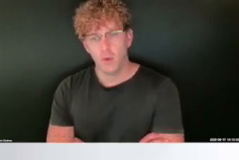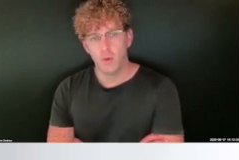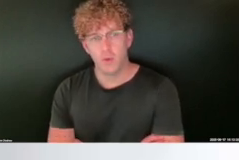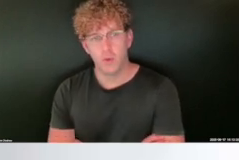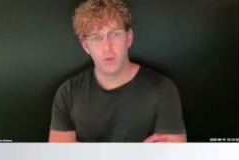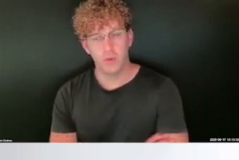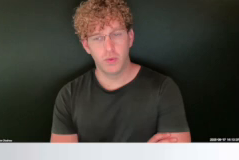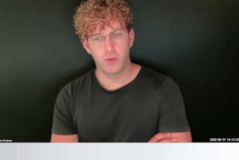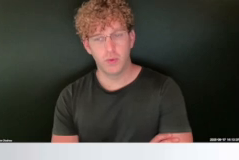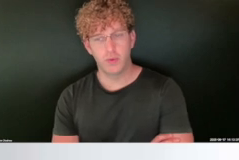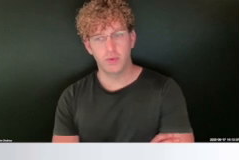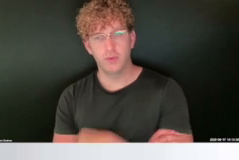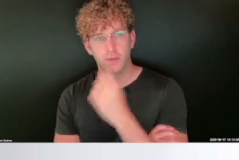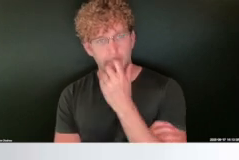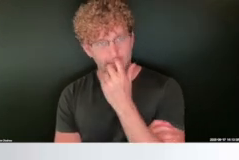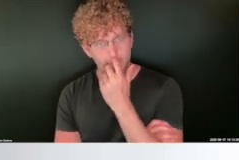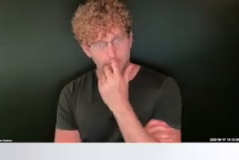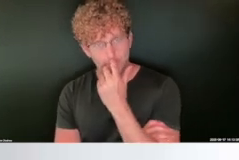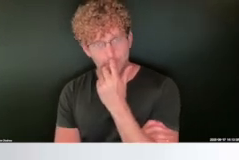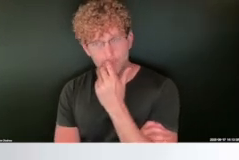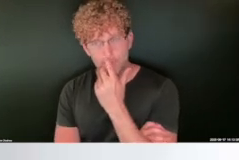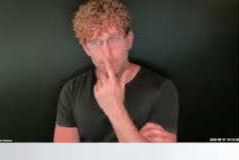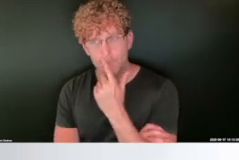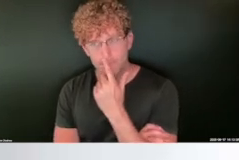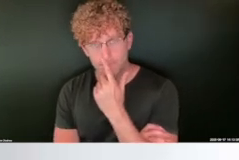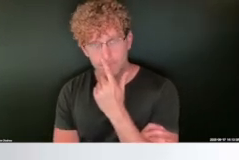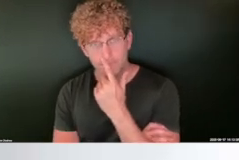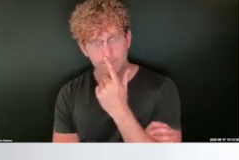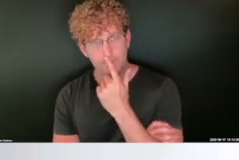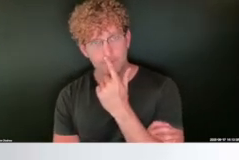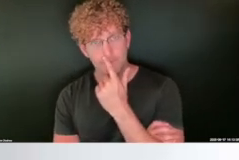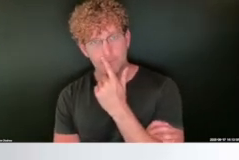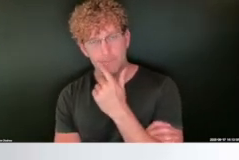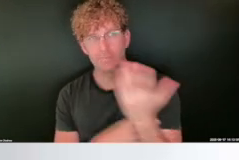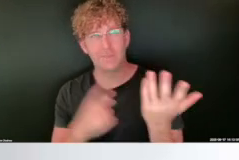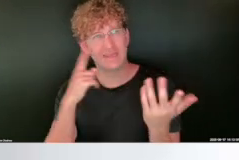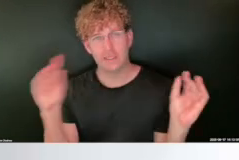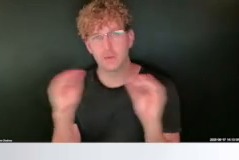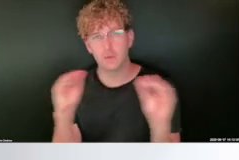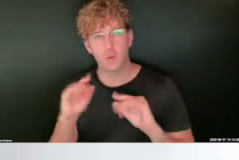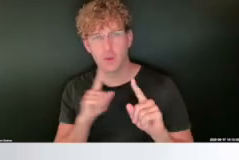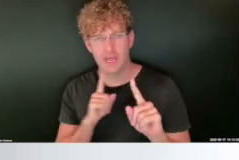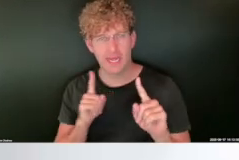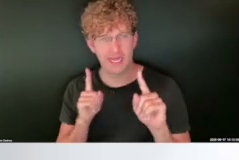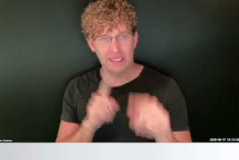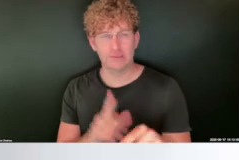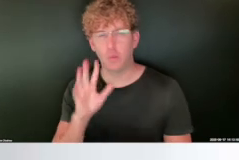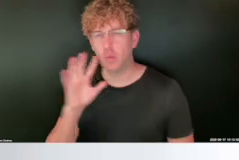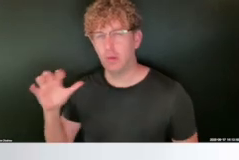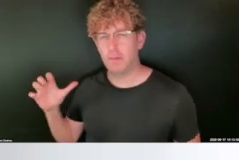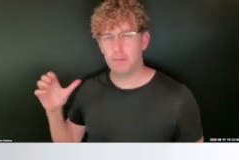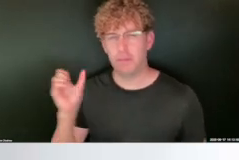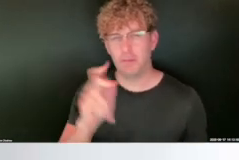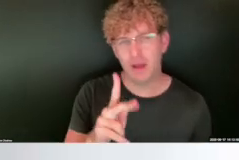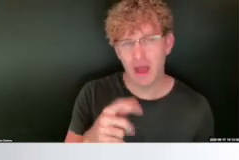All right, well, I'll go ahead and speak for Stephanie to say that I don't think we have an answer to that, Judy. We'll get back to you. I'm not sure we know. But I do now